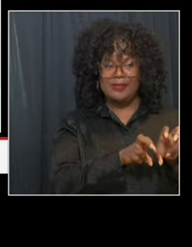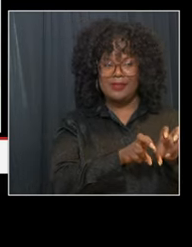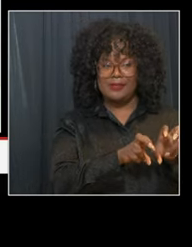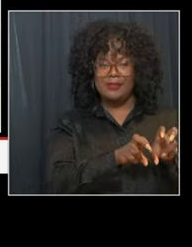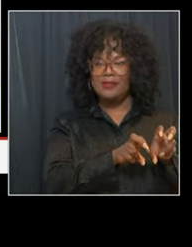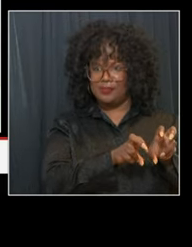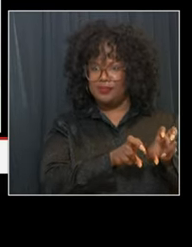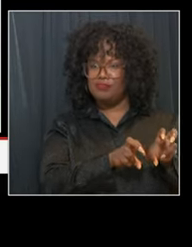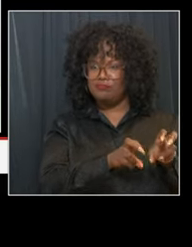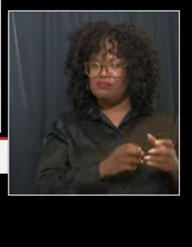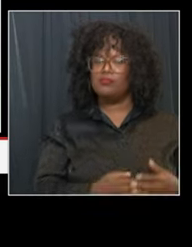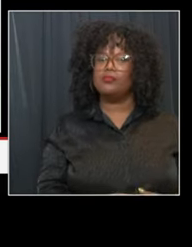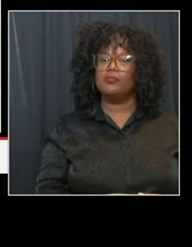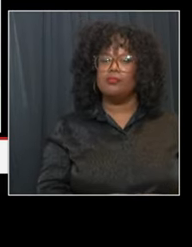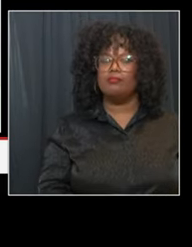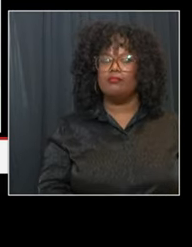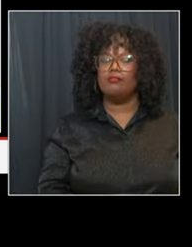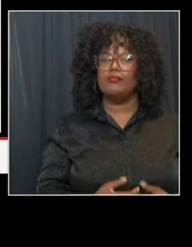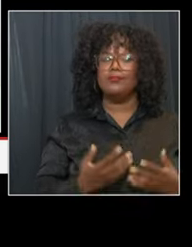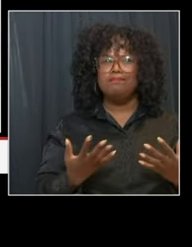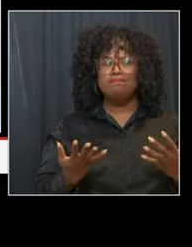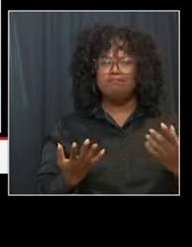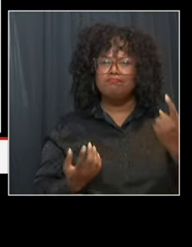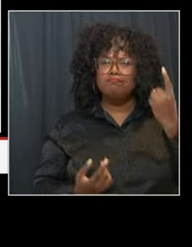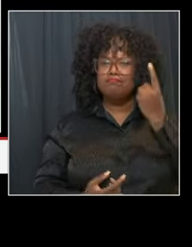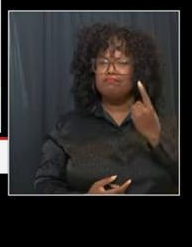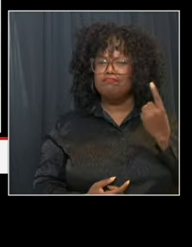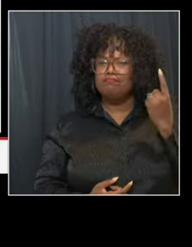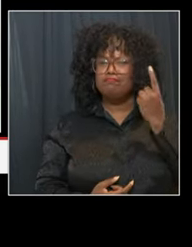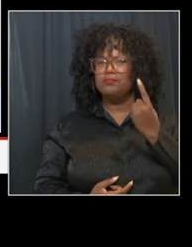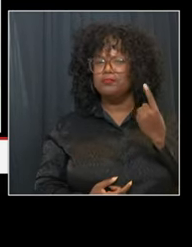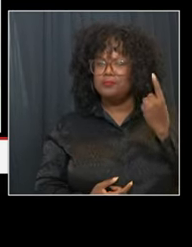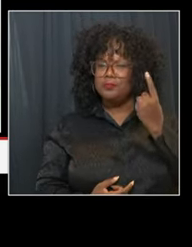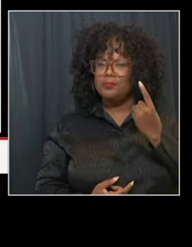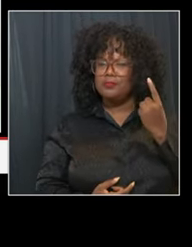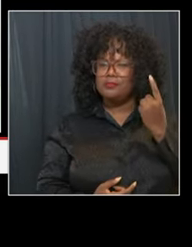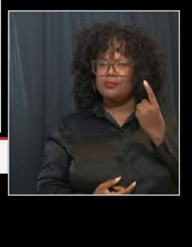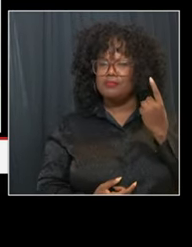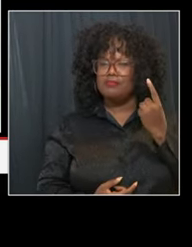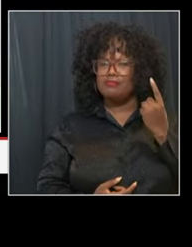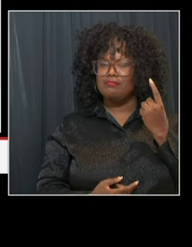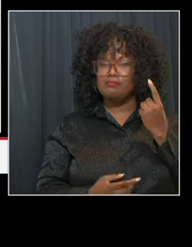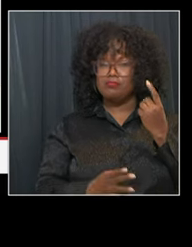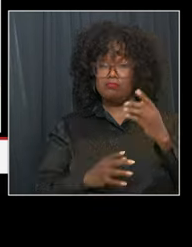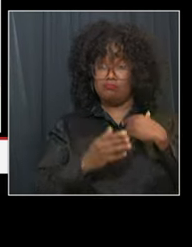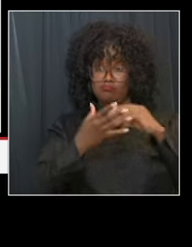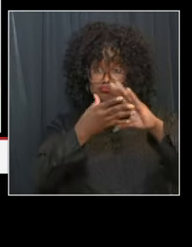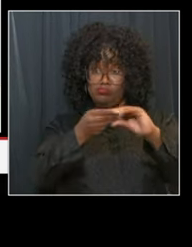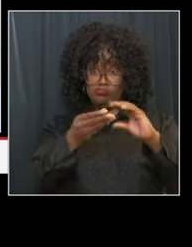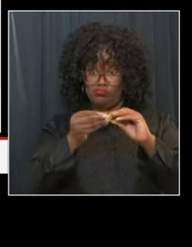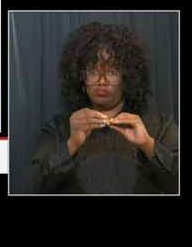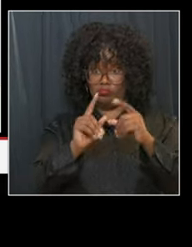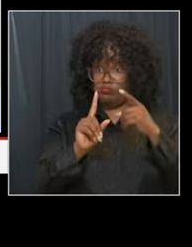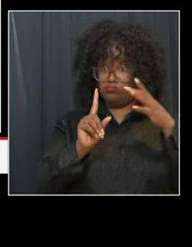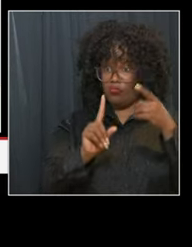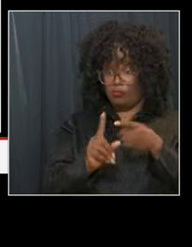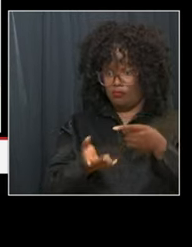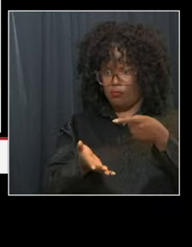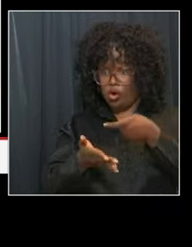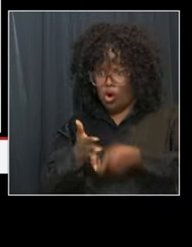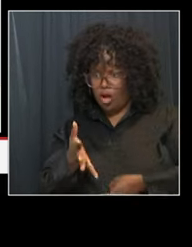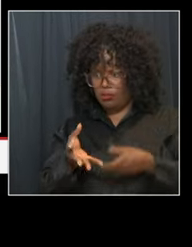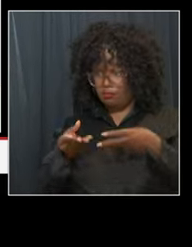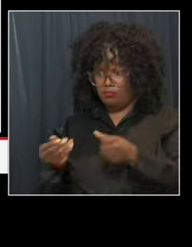cost needed to really buy the new cars and extend the track over the course of the 6 years. Okay, thanks. Appreciate it.